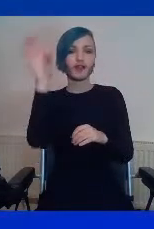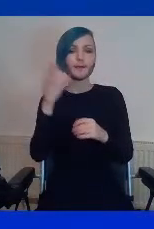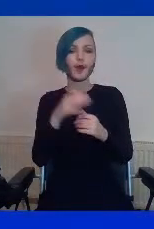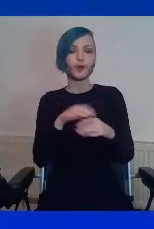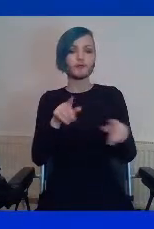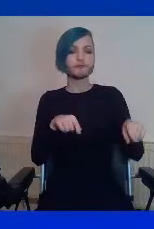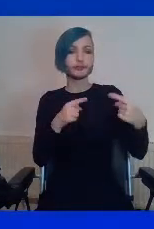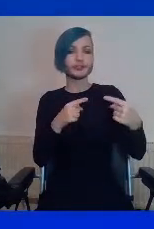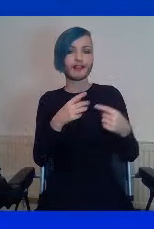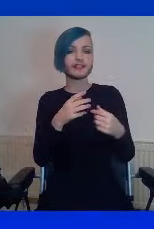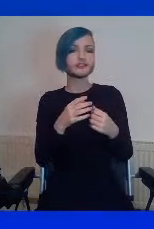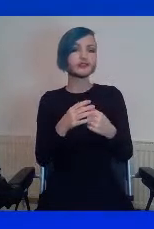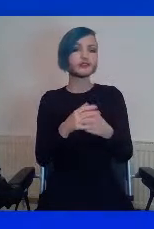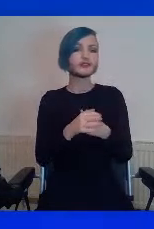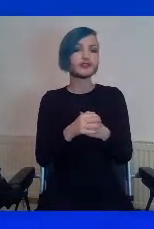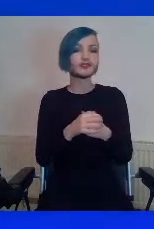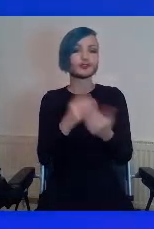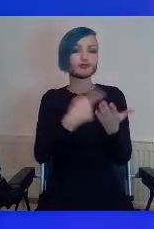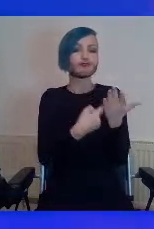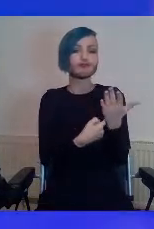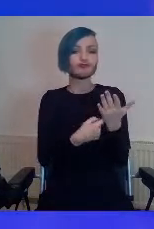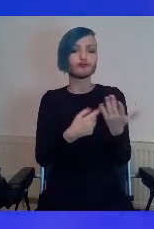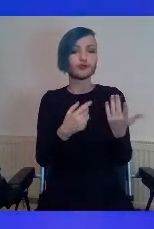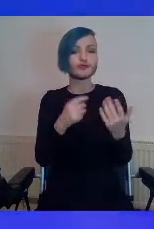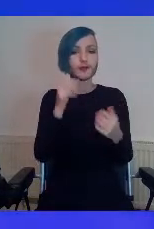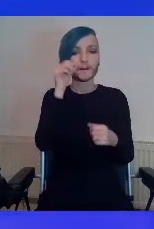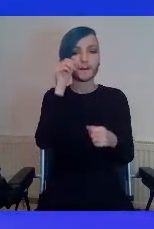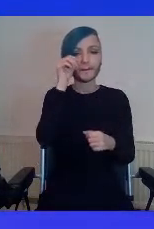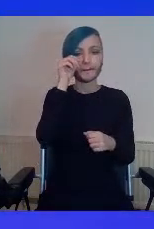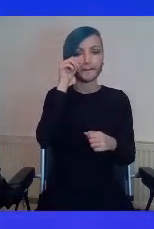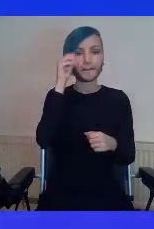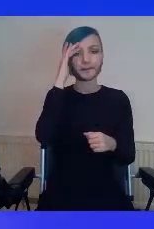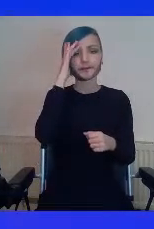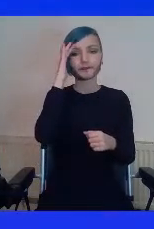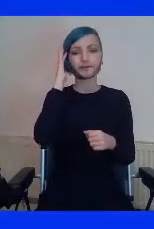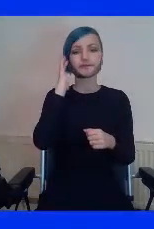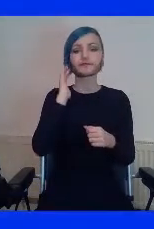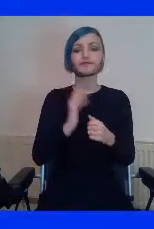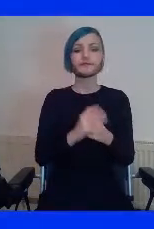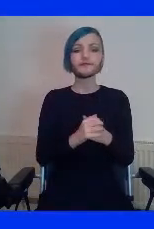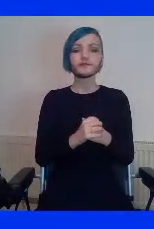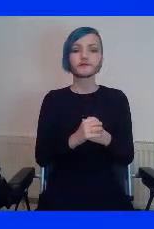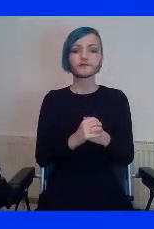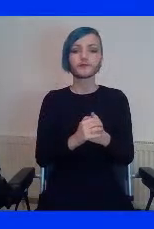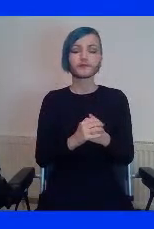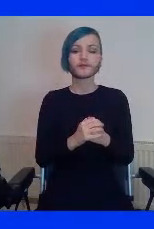persons, three of us are facing the risk